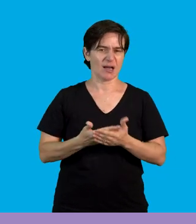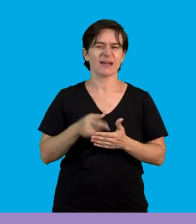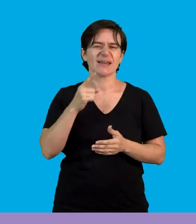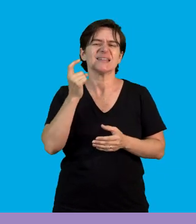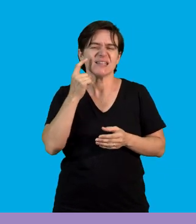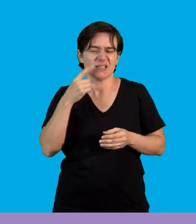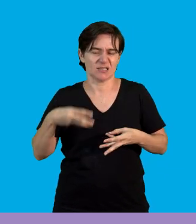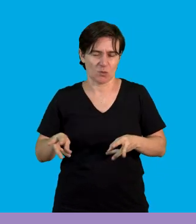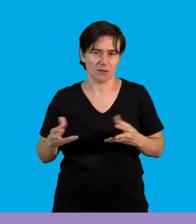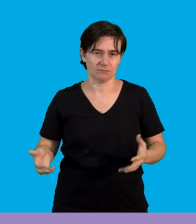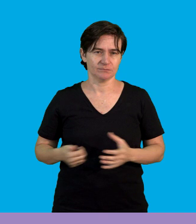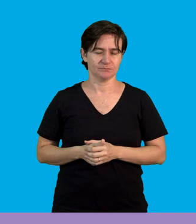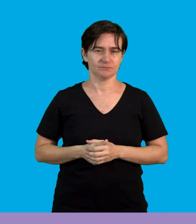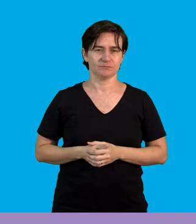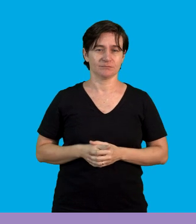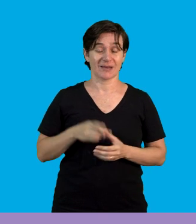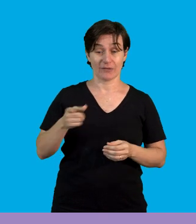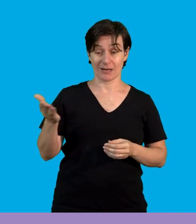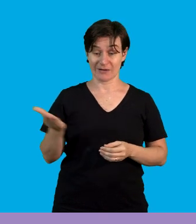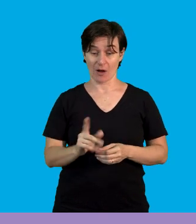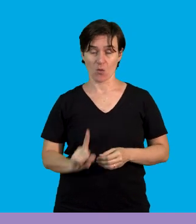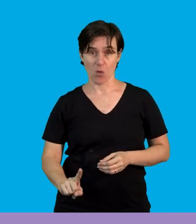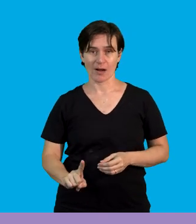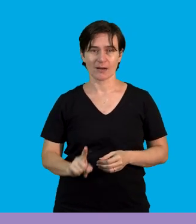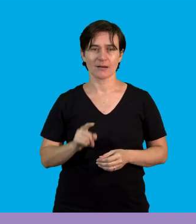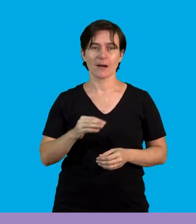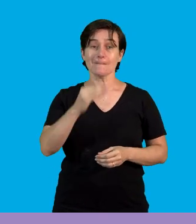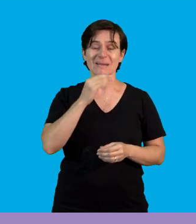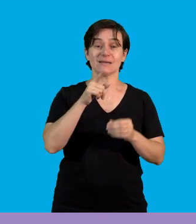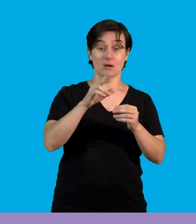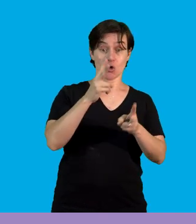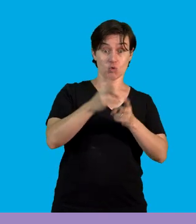denominators together. Easy for workout. And dividing by 1 keeps